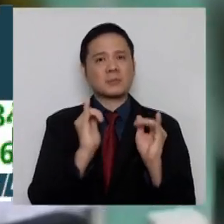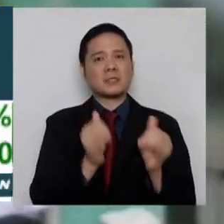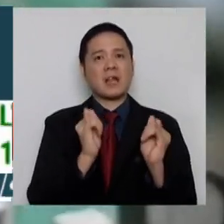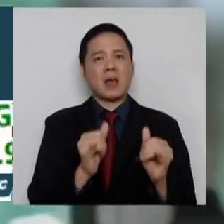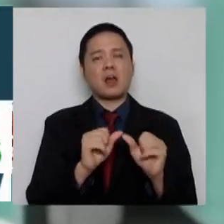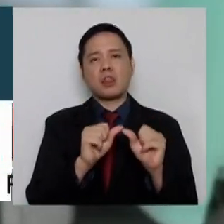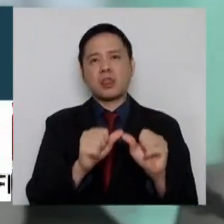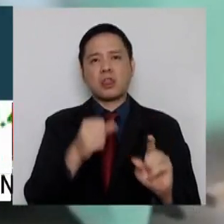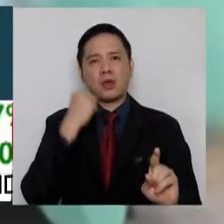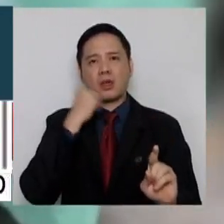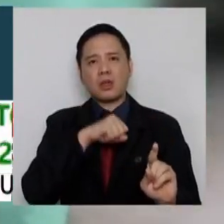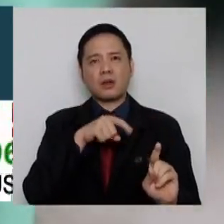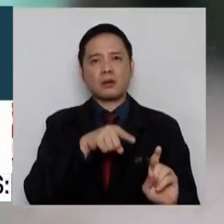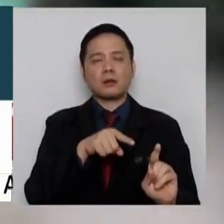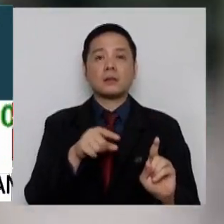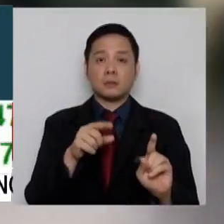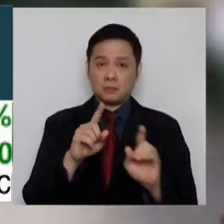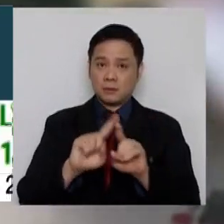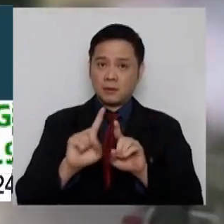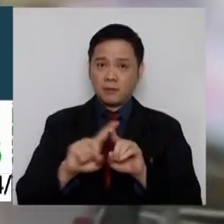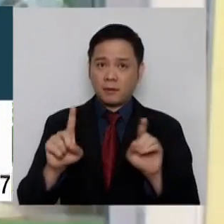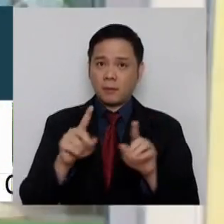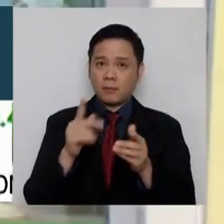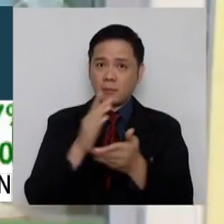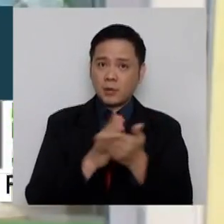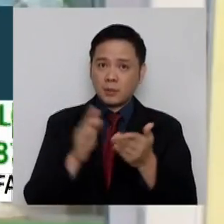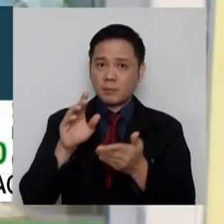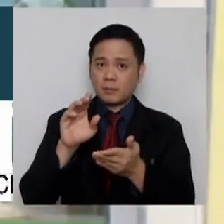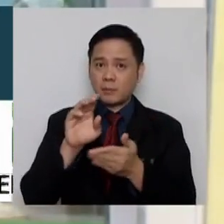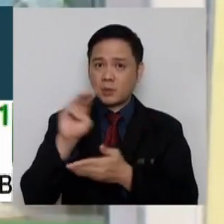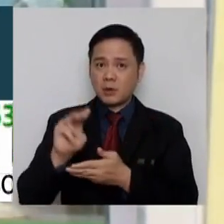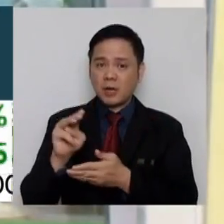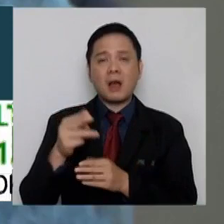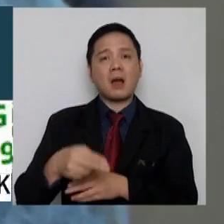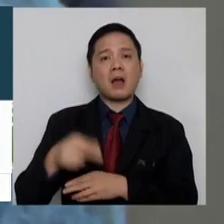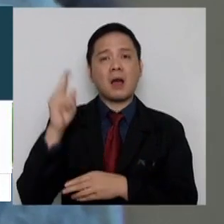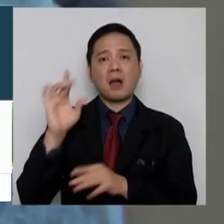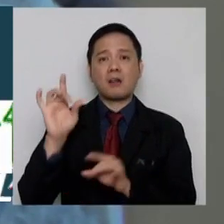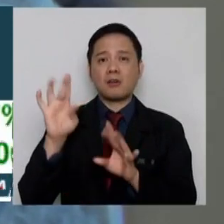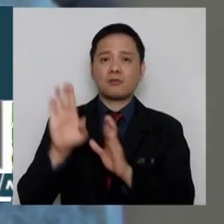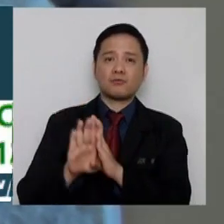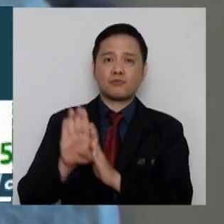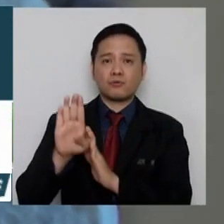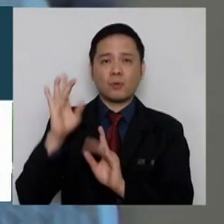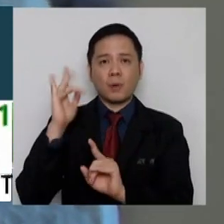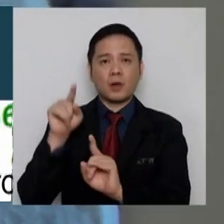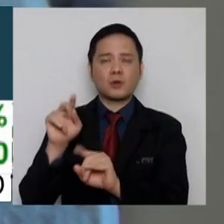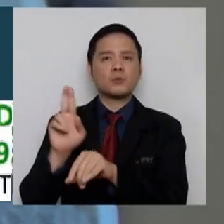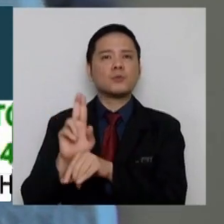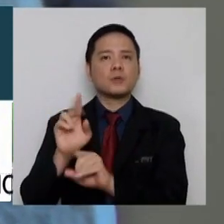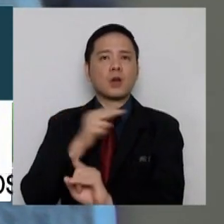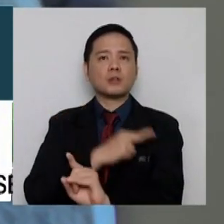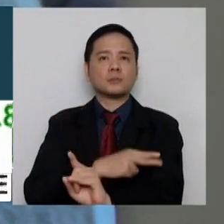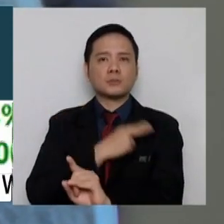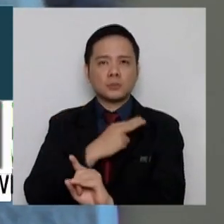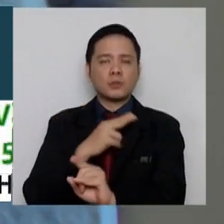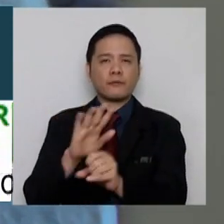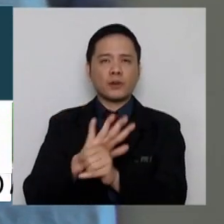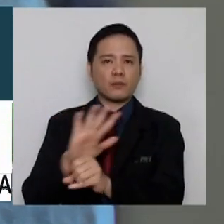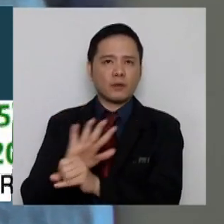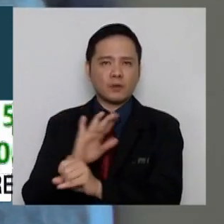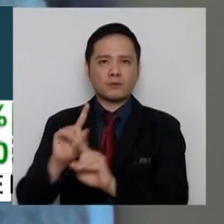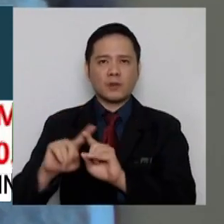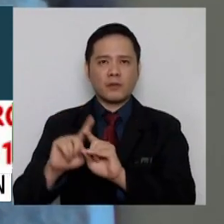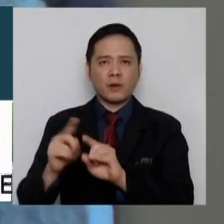from Metro Manila, meanwhile, remain at high risk due to their high utilization of their hospitals and intensive care units.